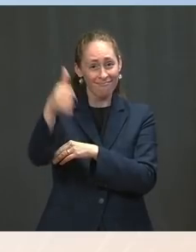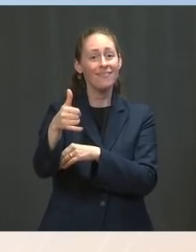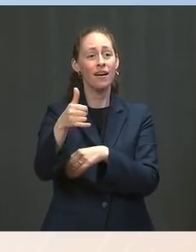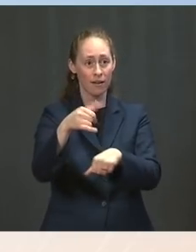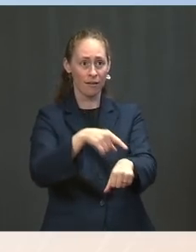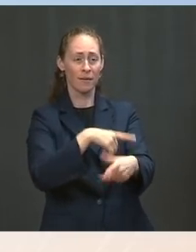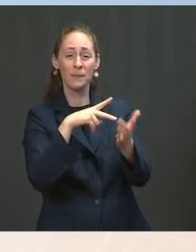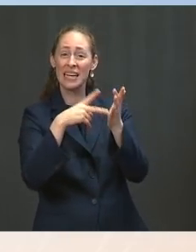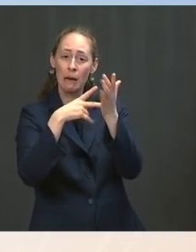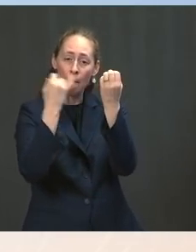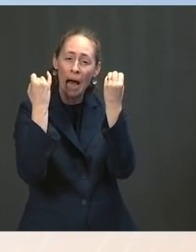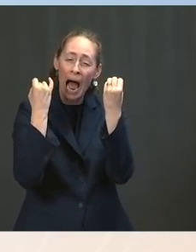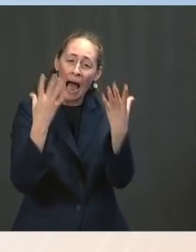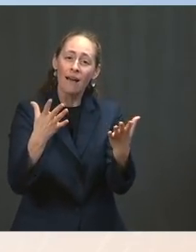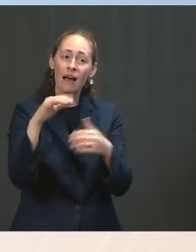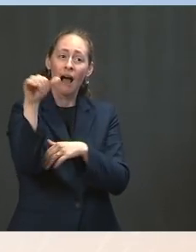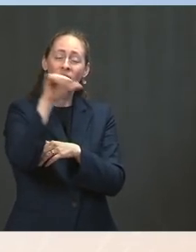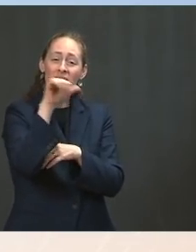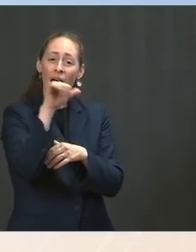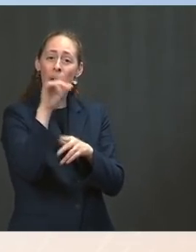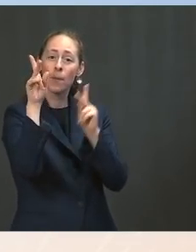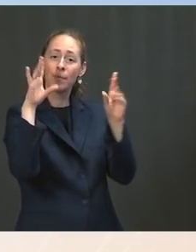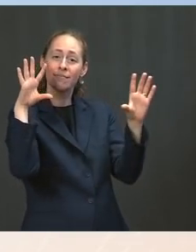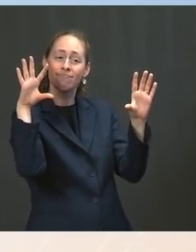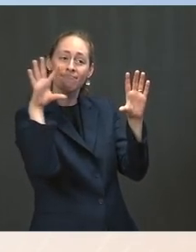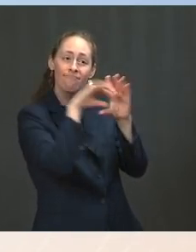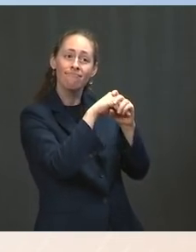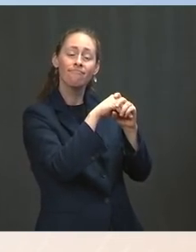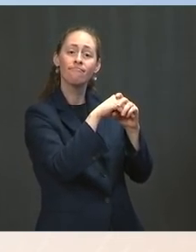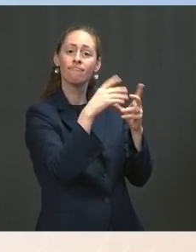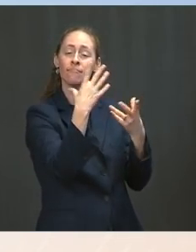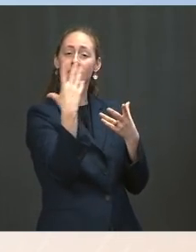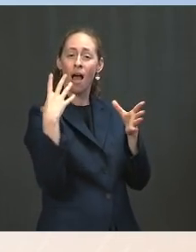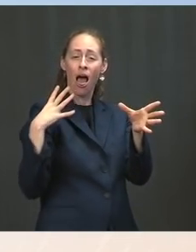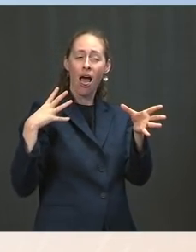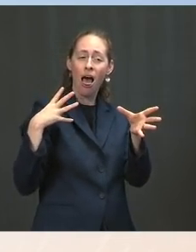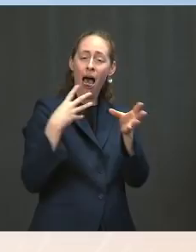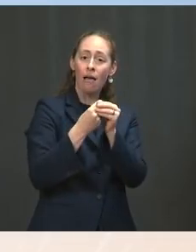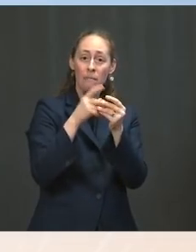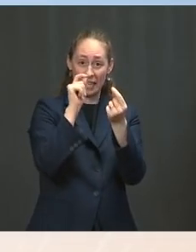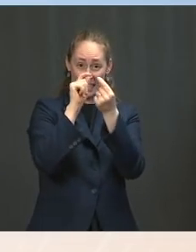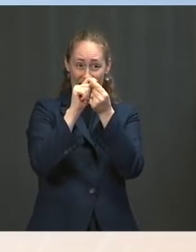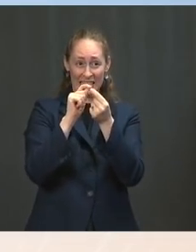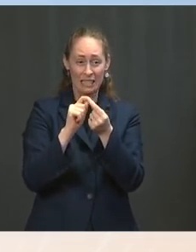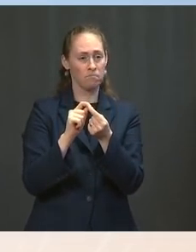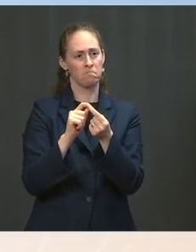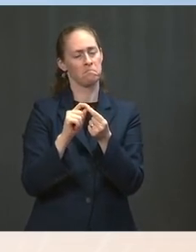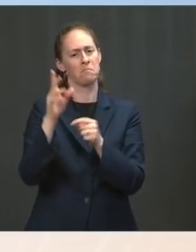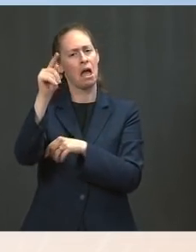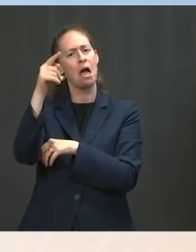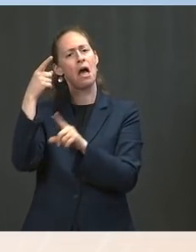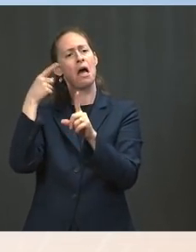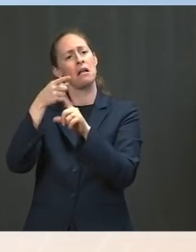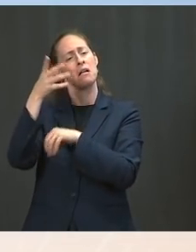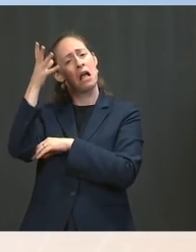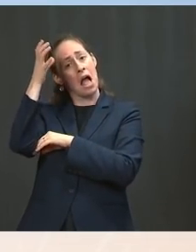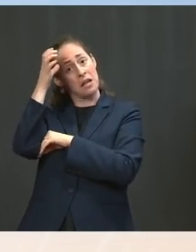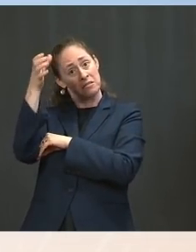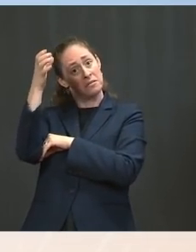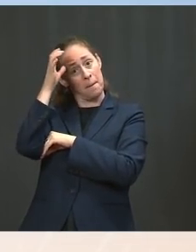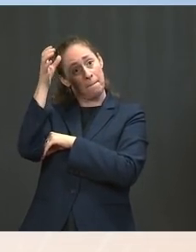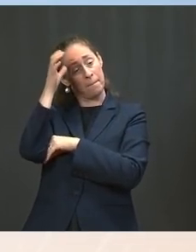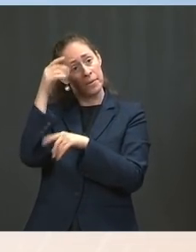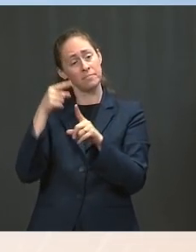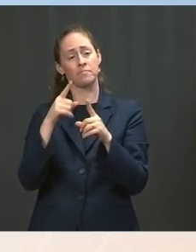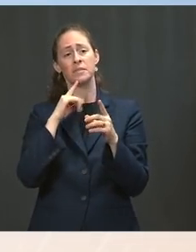going to put a precise number on it. I'm not going to put an estimate on it. I'm only going to put a principle on it. And the principle is we are working to get out as many Afghan